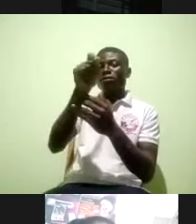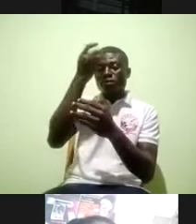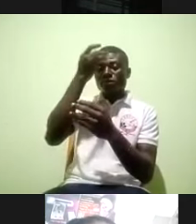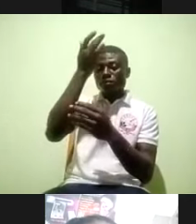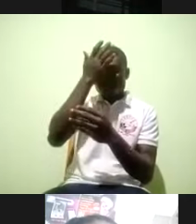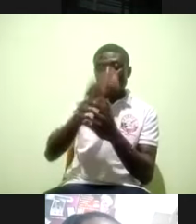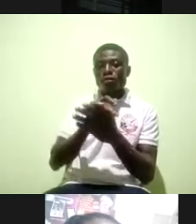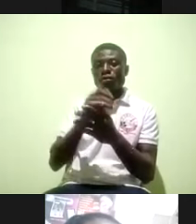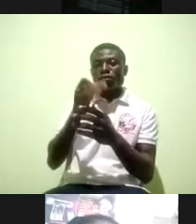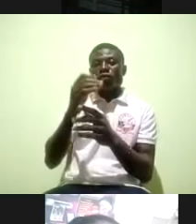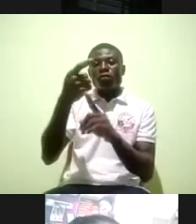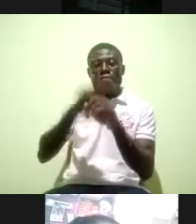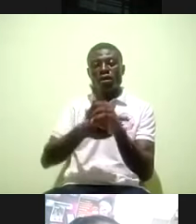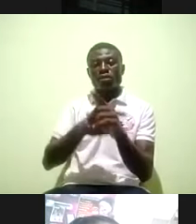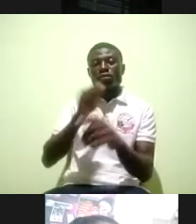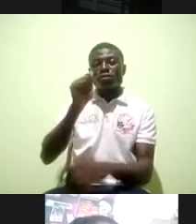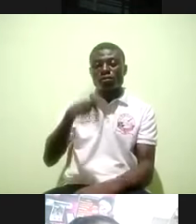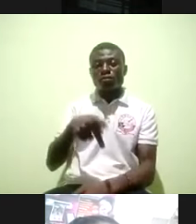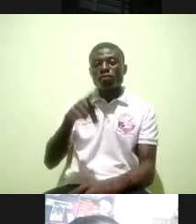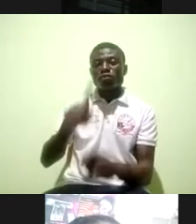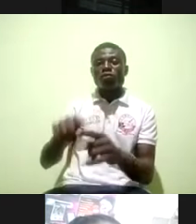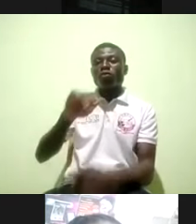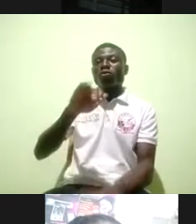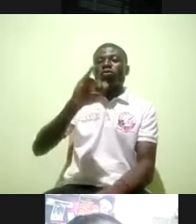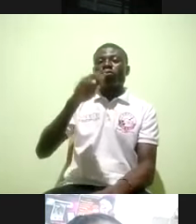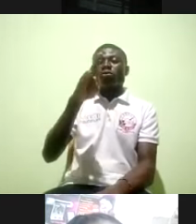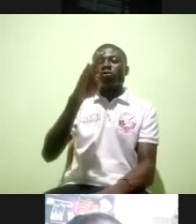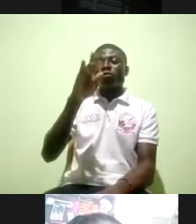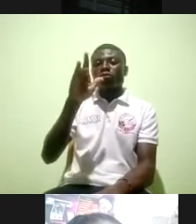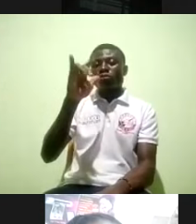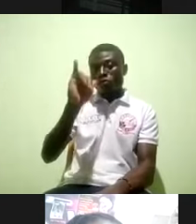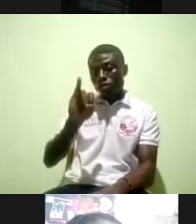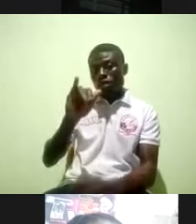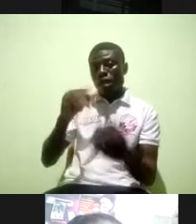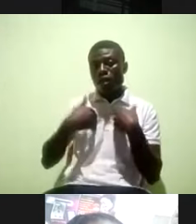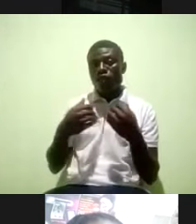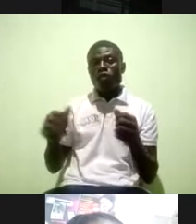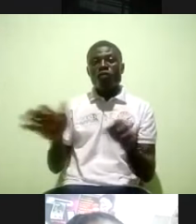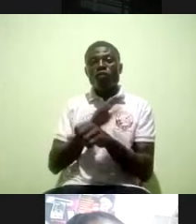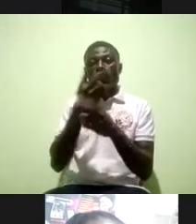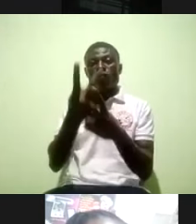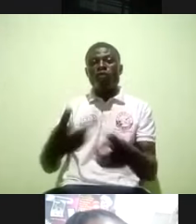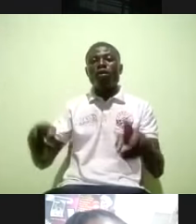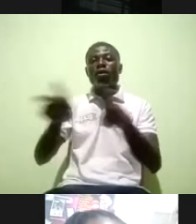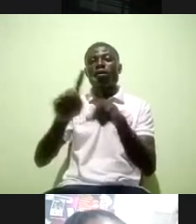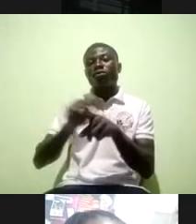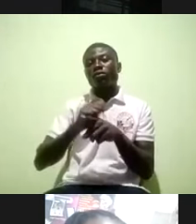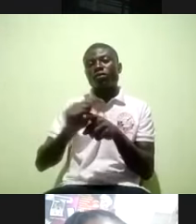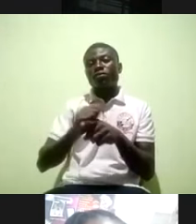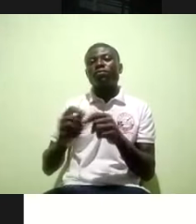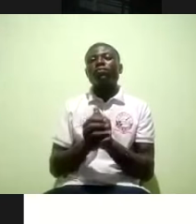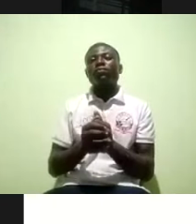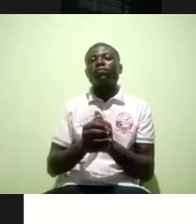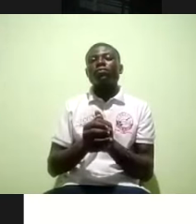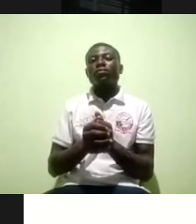the month of April to July, so you can have full value of the training. It is packed.